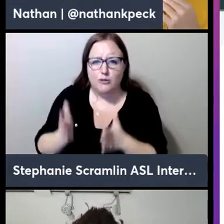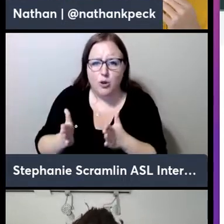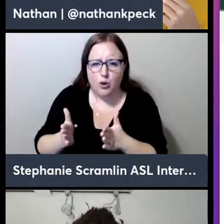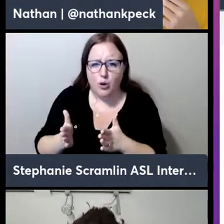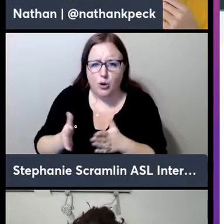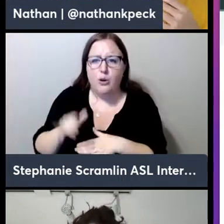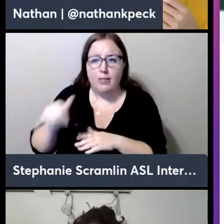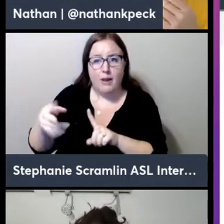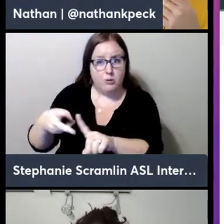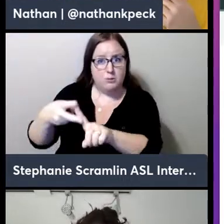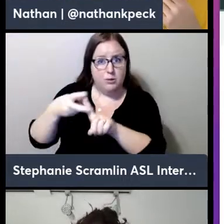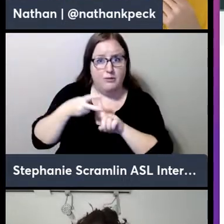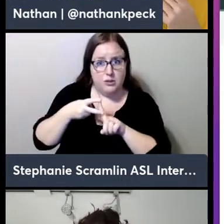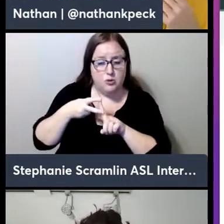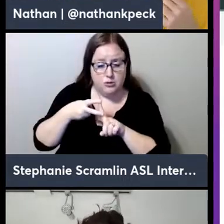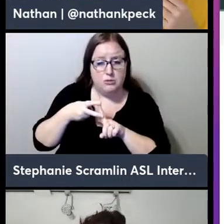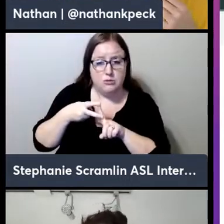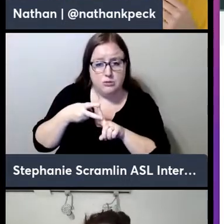provisioned